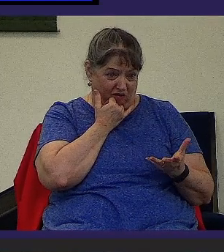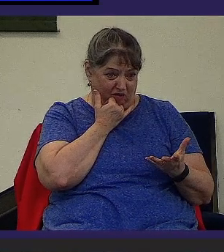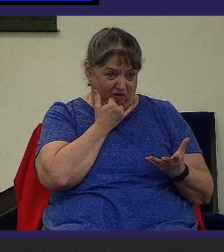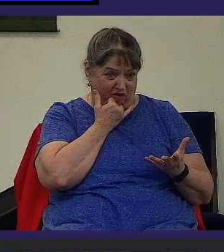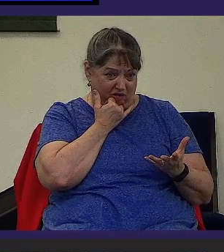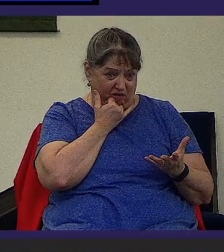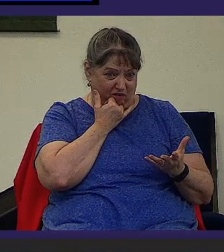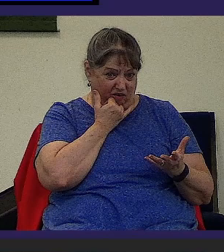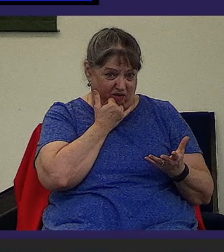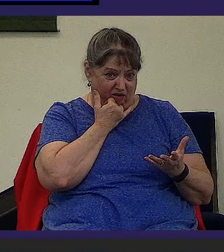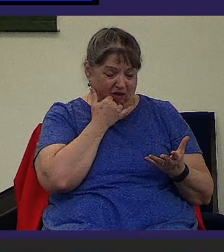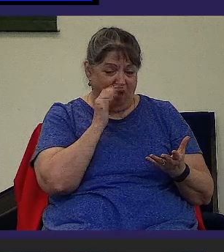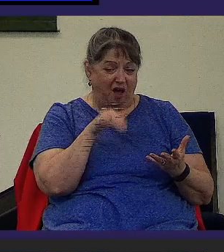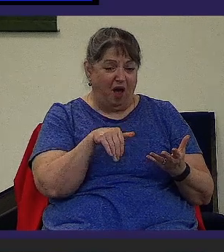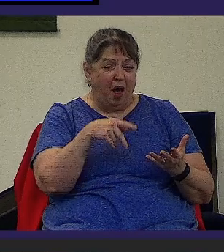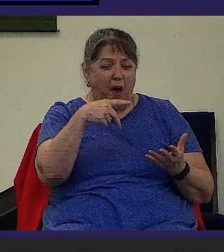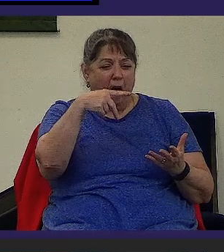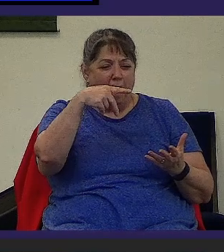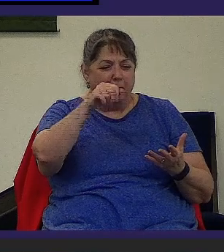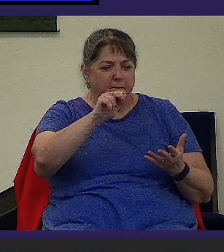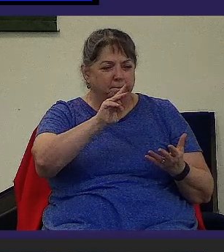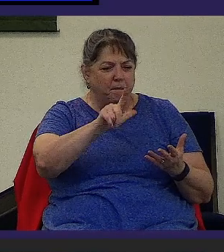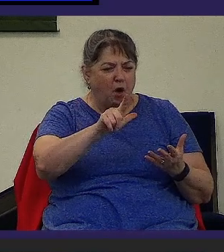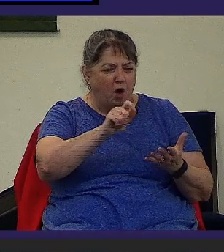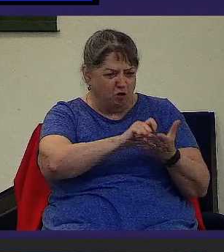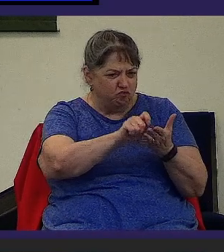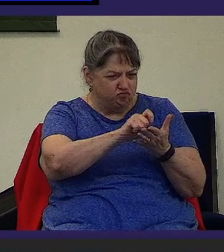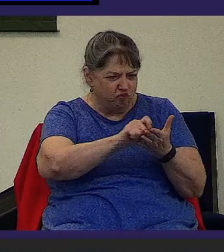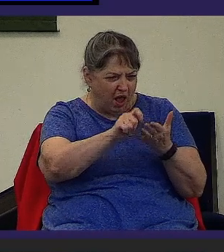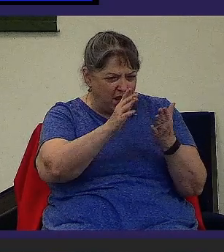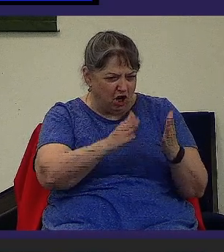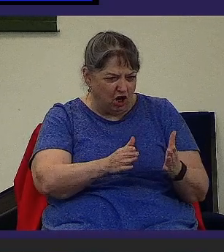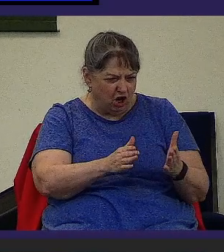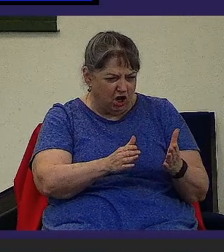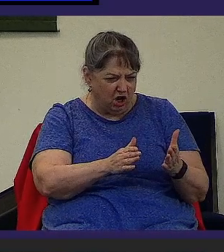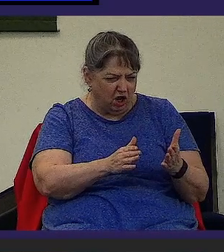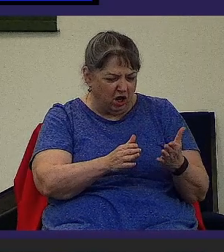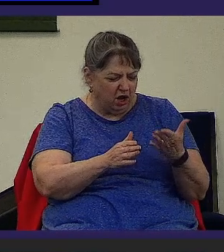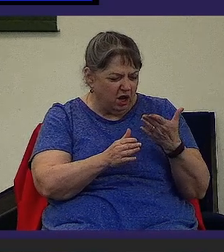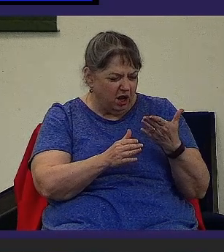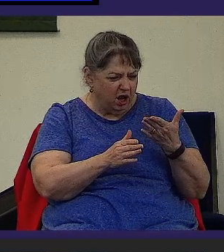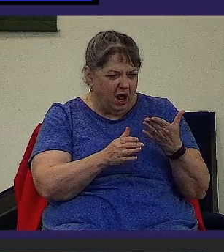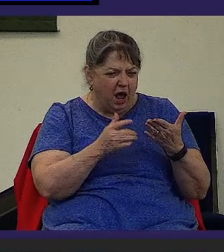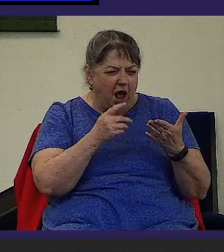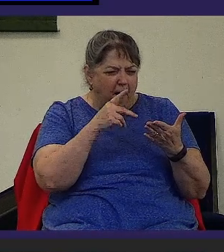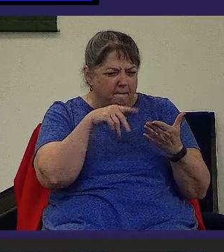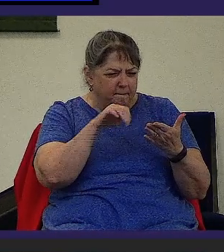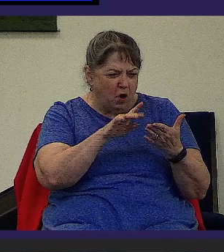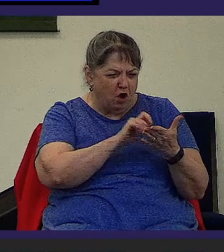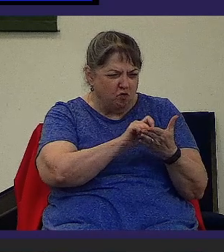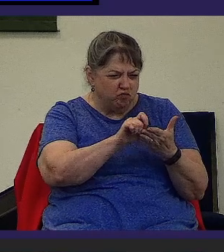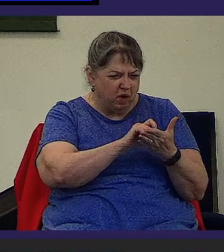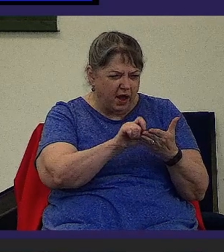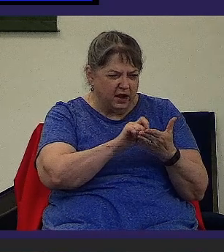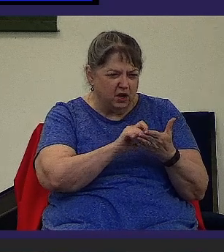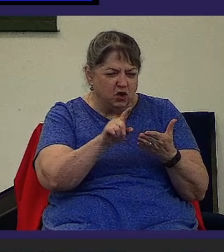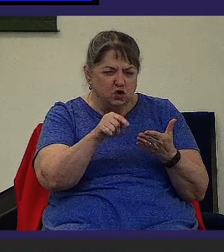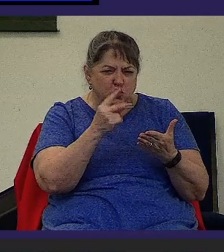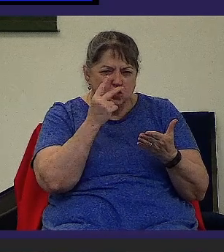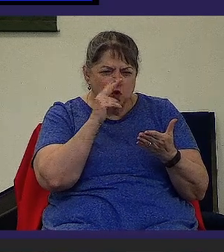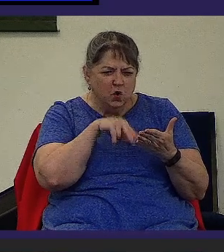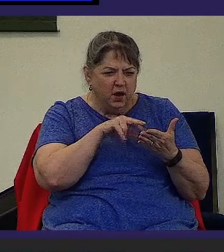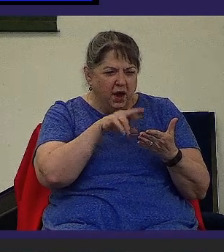paul the apostle was so good at at at keeping a close eye on himself it's a powerful chapter you read that in chapter